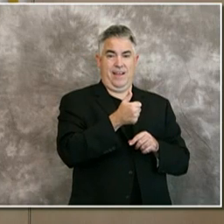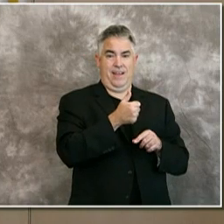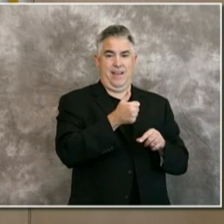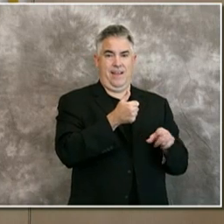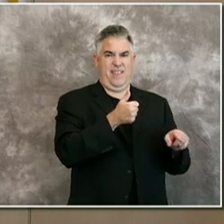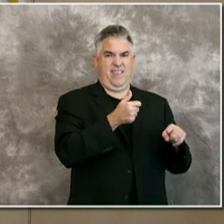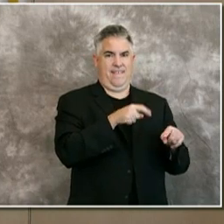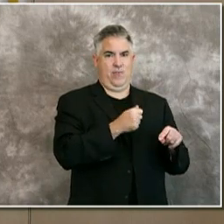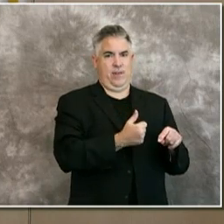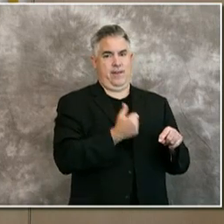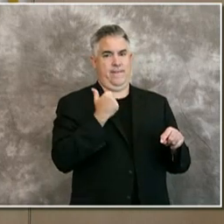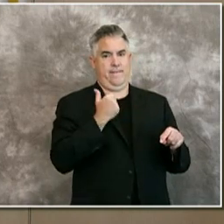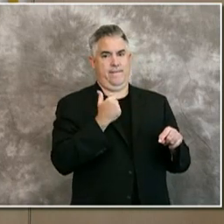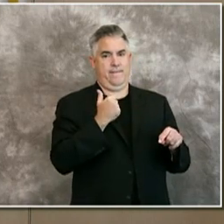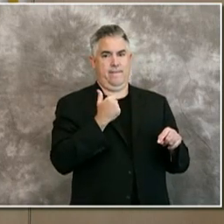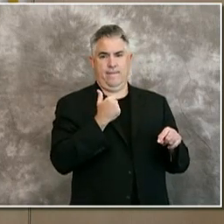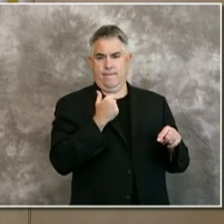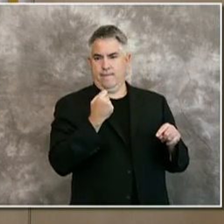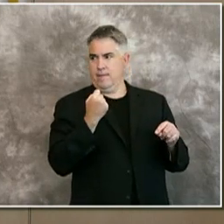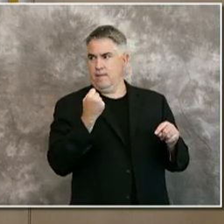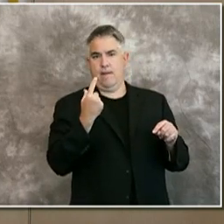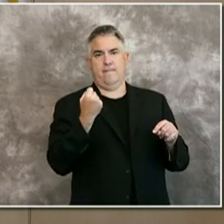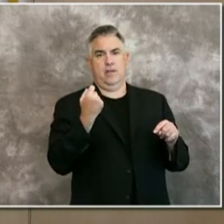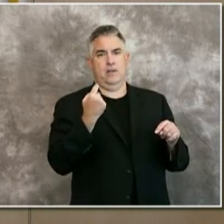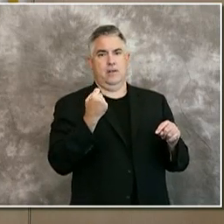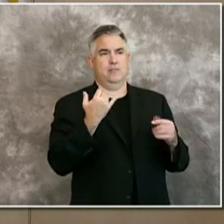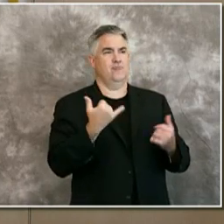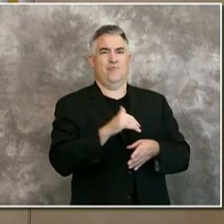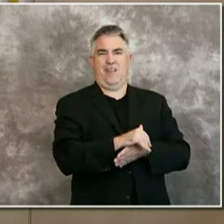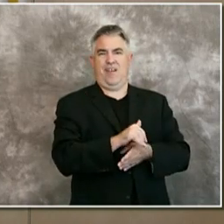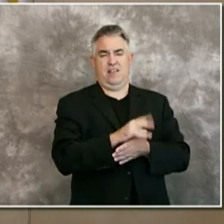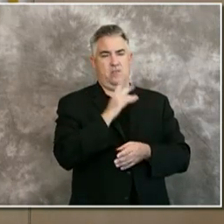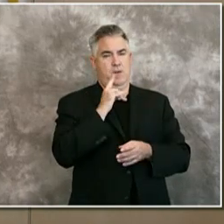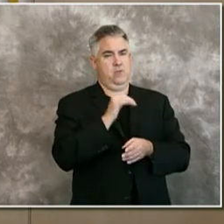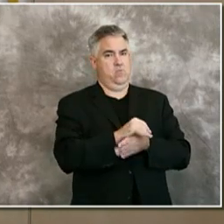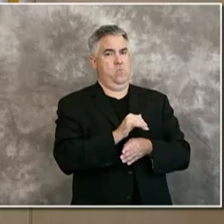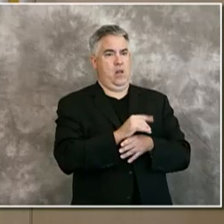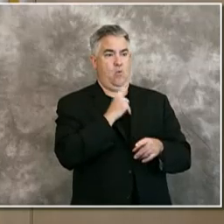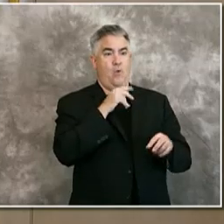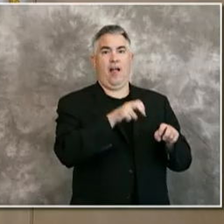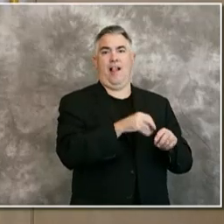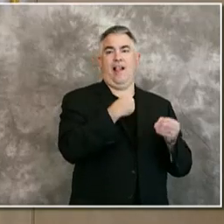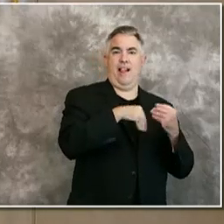the facility by 11 p.m. Thank you.